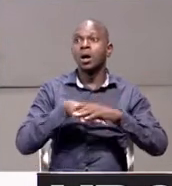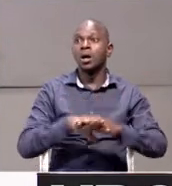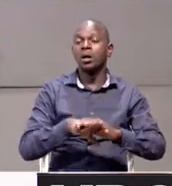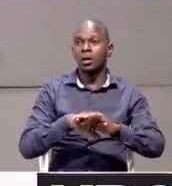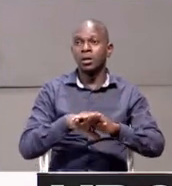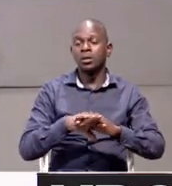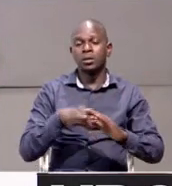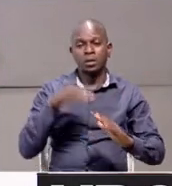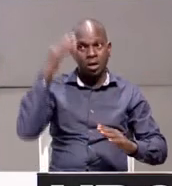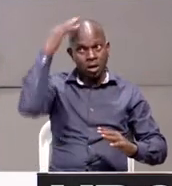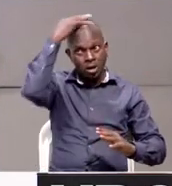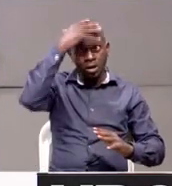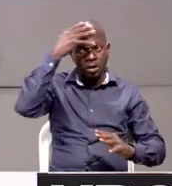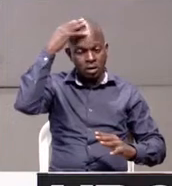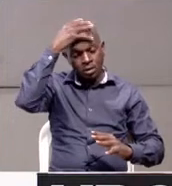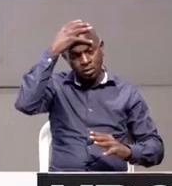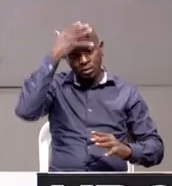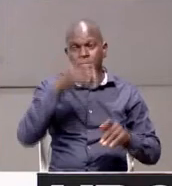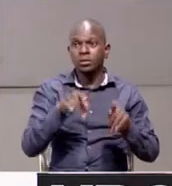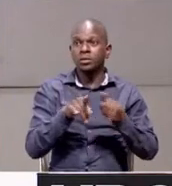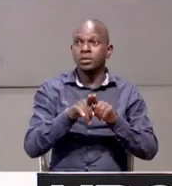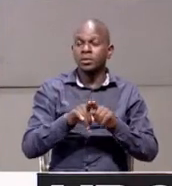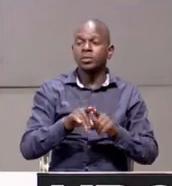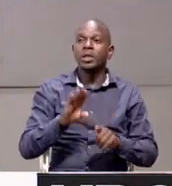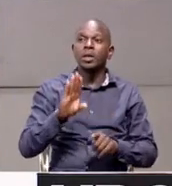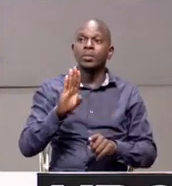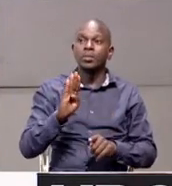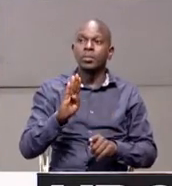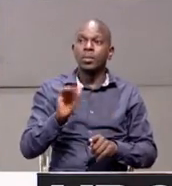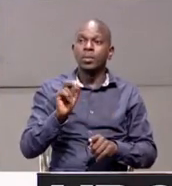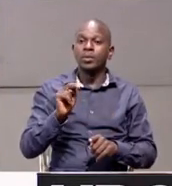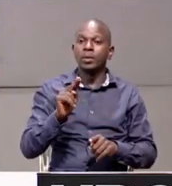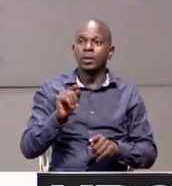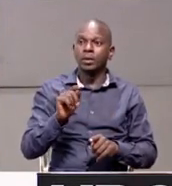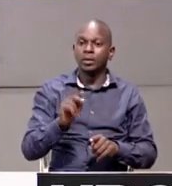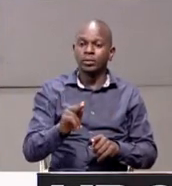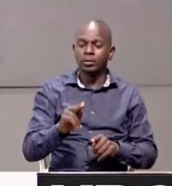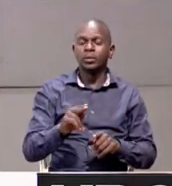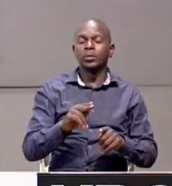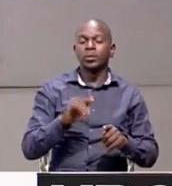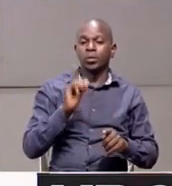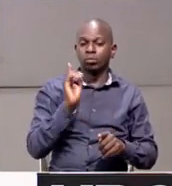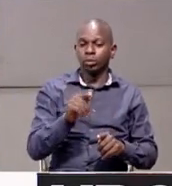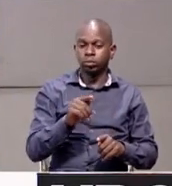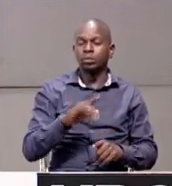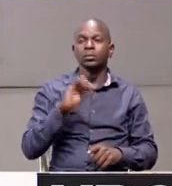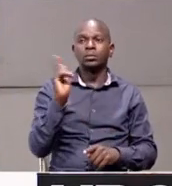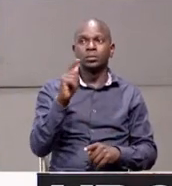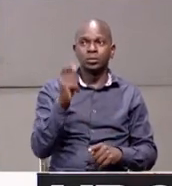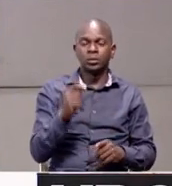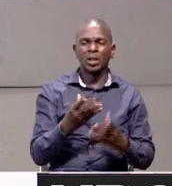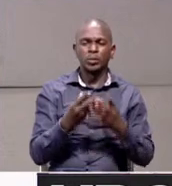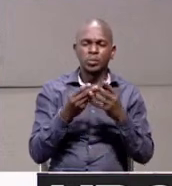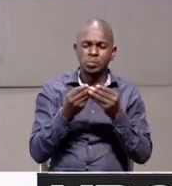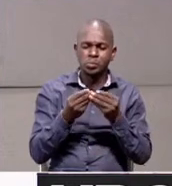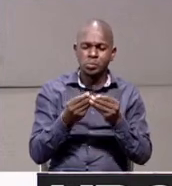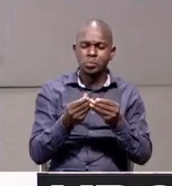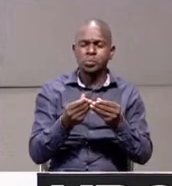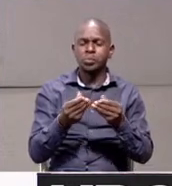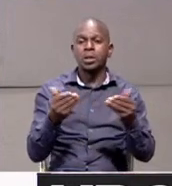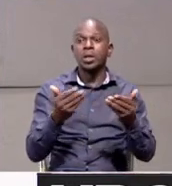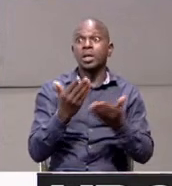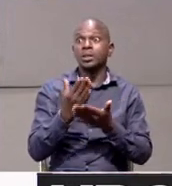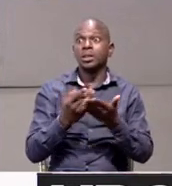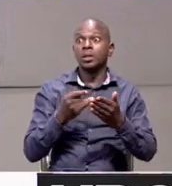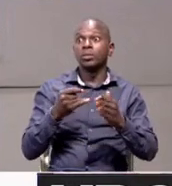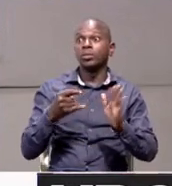the Arabs and the Bantu. Yes, and then when it reached Kenya, it got diluted. That's why at some